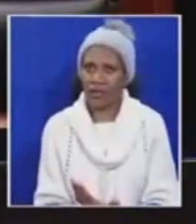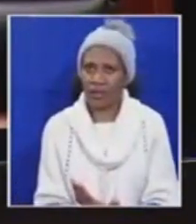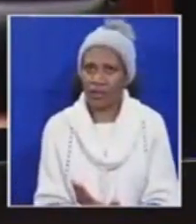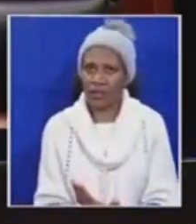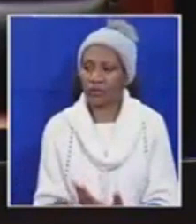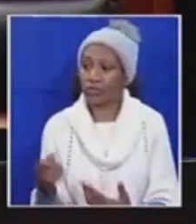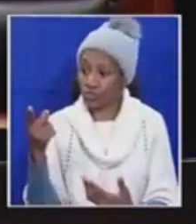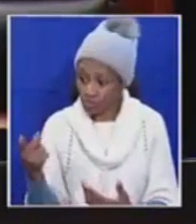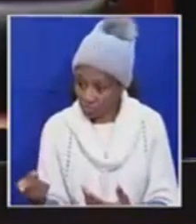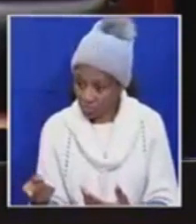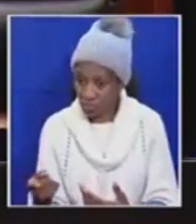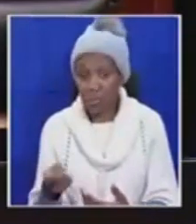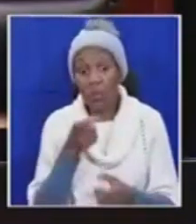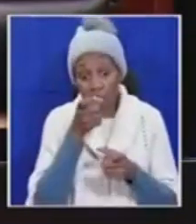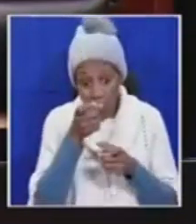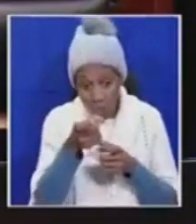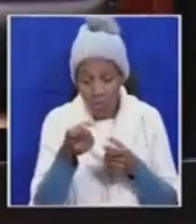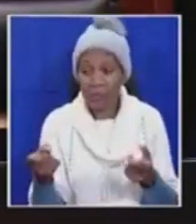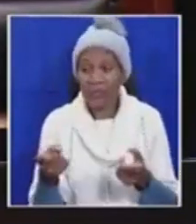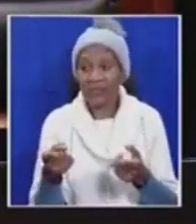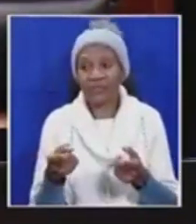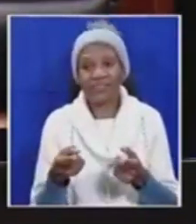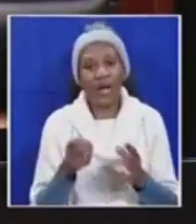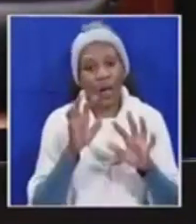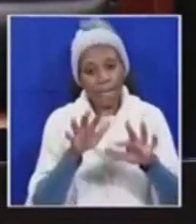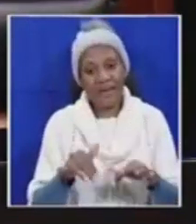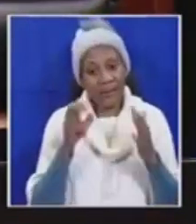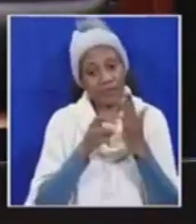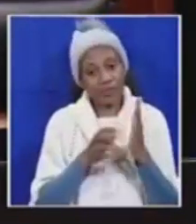particular references which you know are unparliamentary.